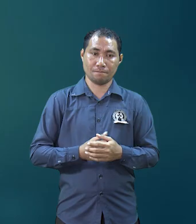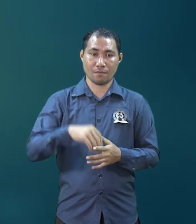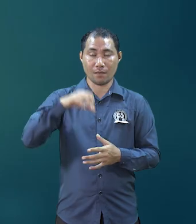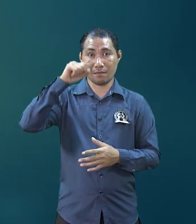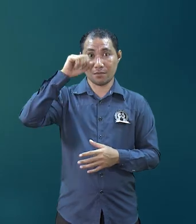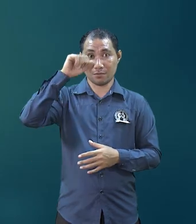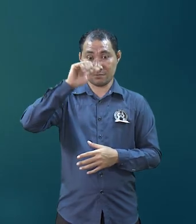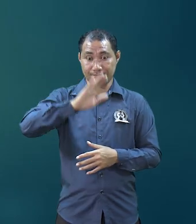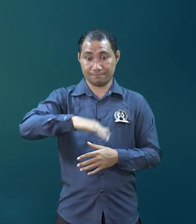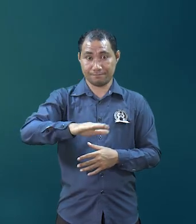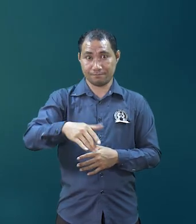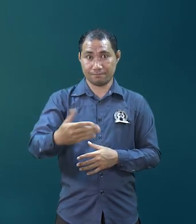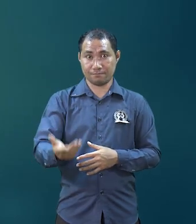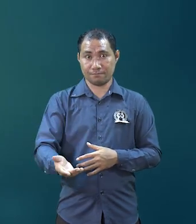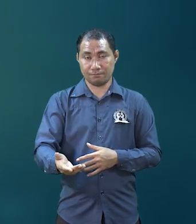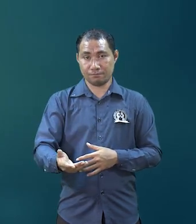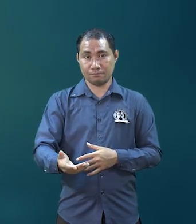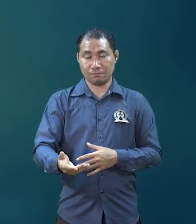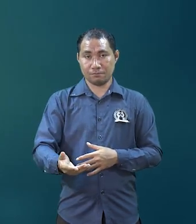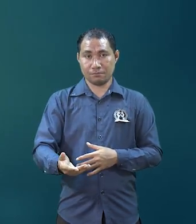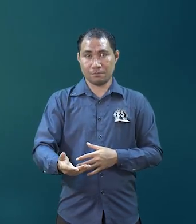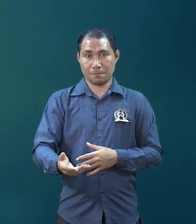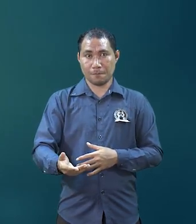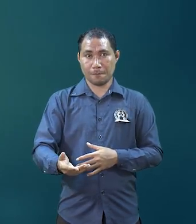Ana tua foi tamaiti.